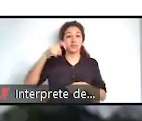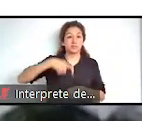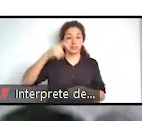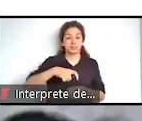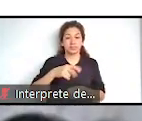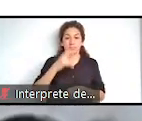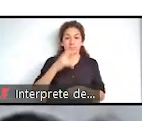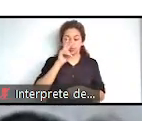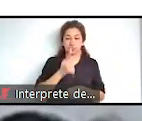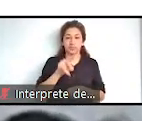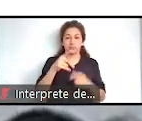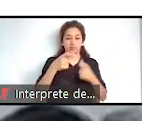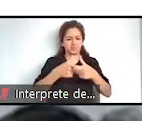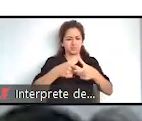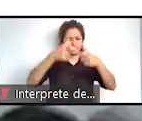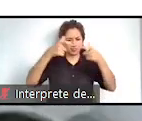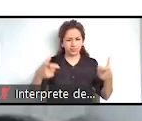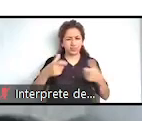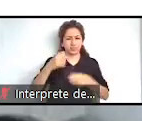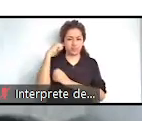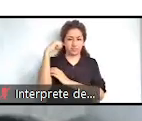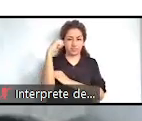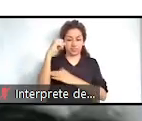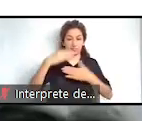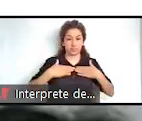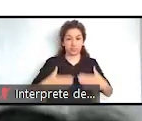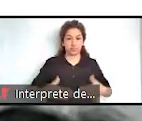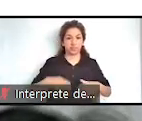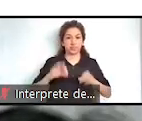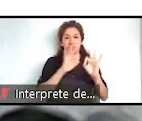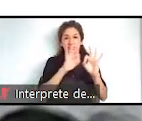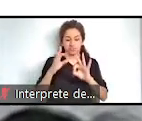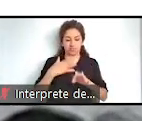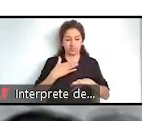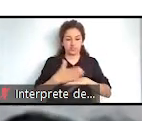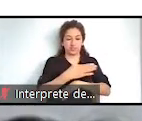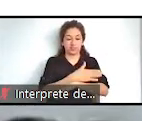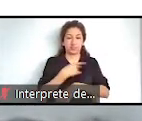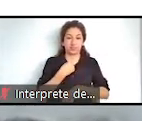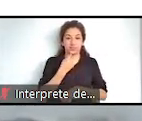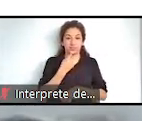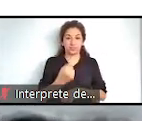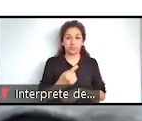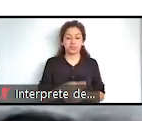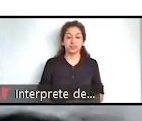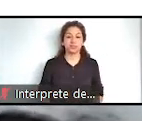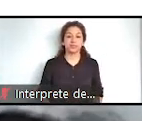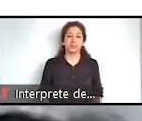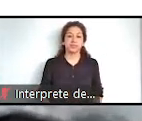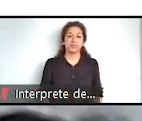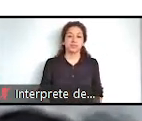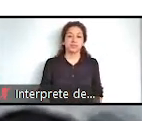know what is the reality of this important human writer that i just shared with you